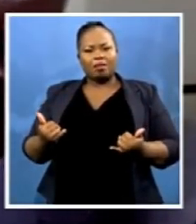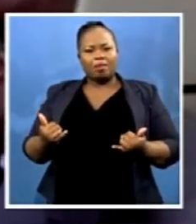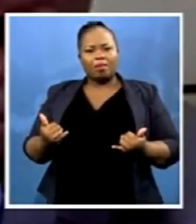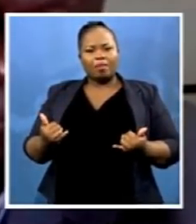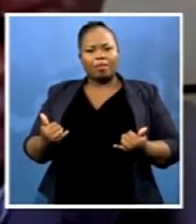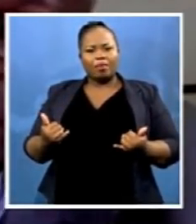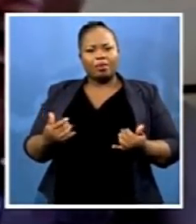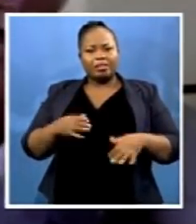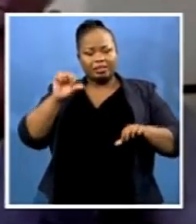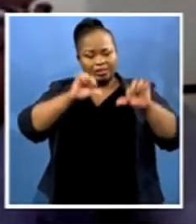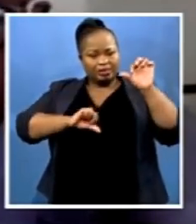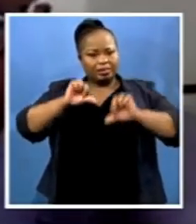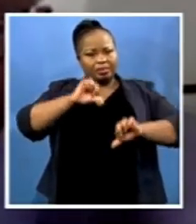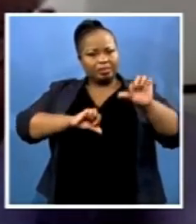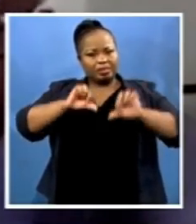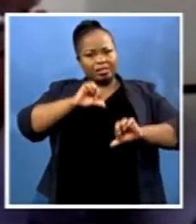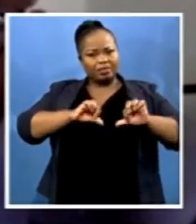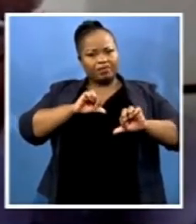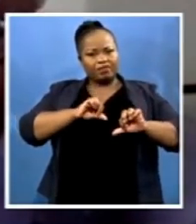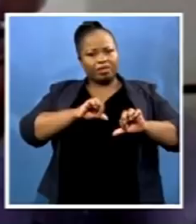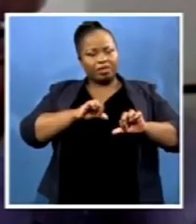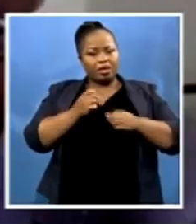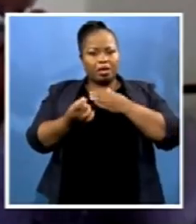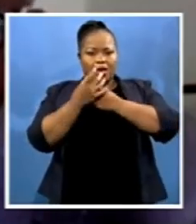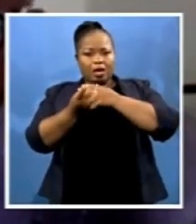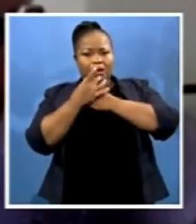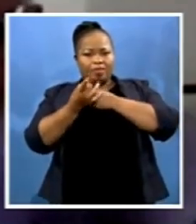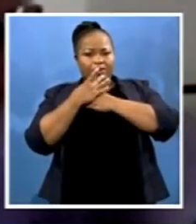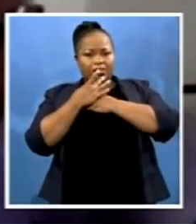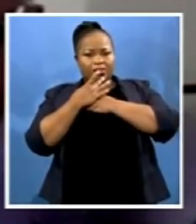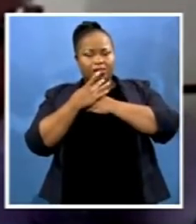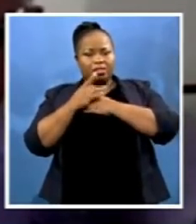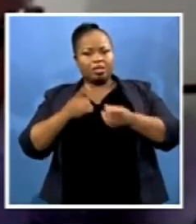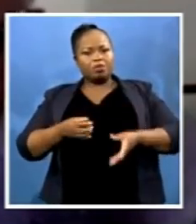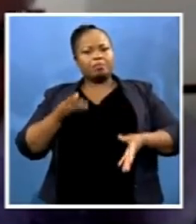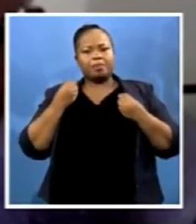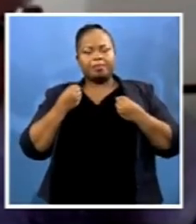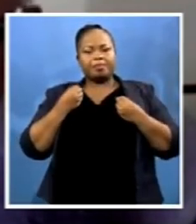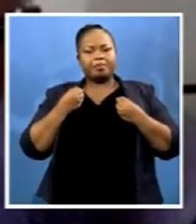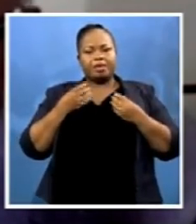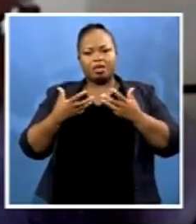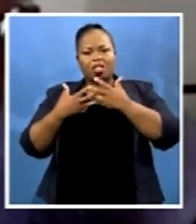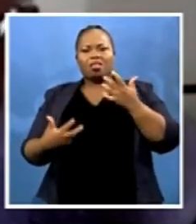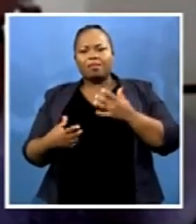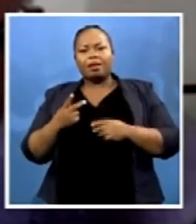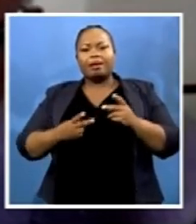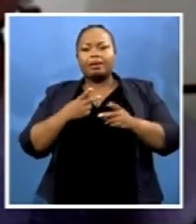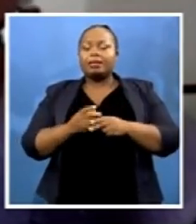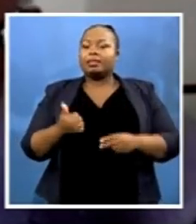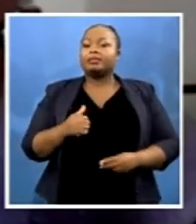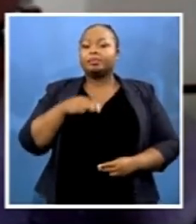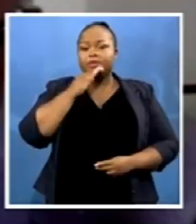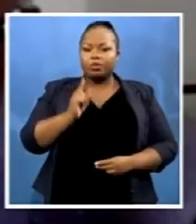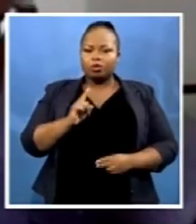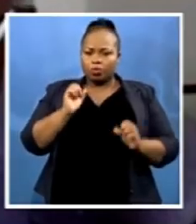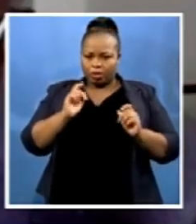pure scientific advice that we were putting down. And what it has meant is that, okay, let us slowly get in and see what we